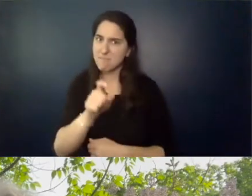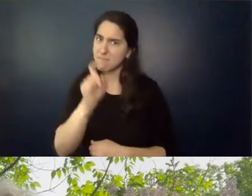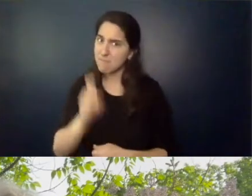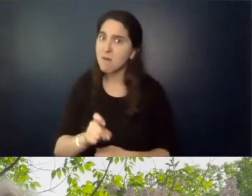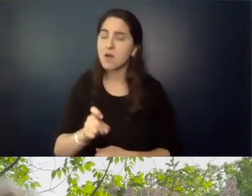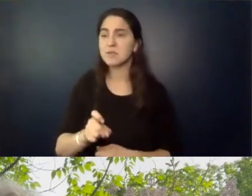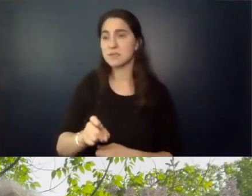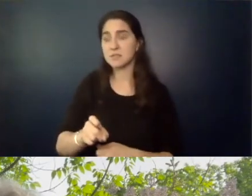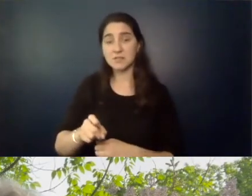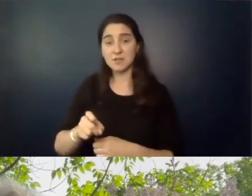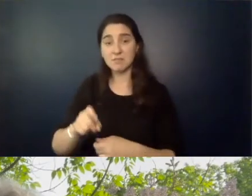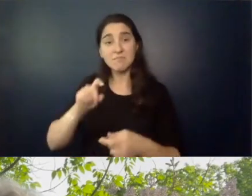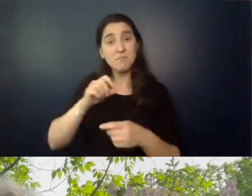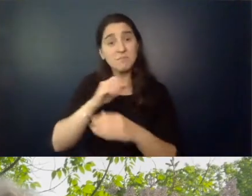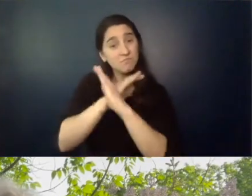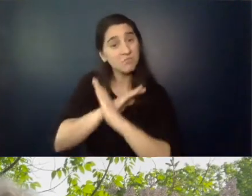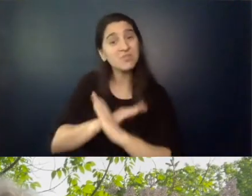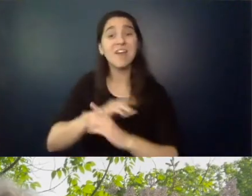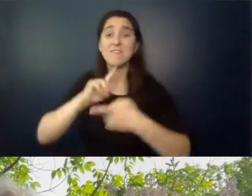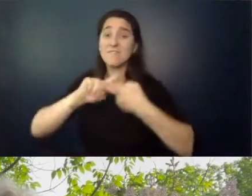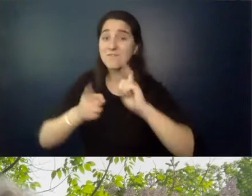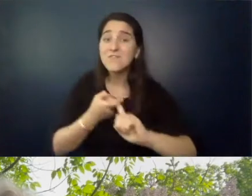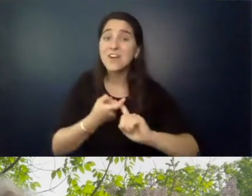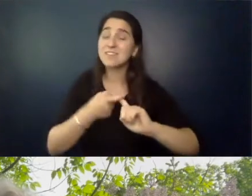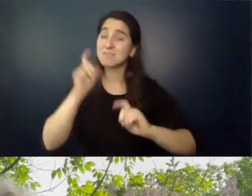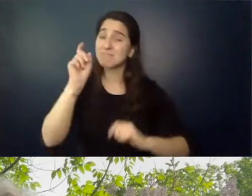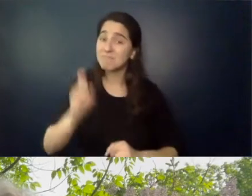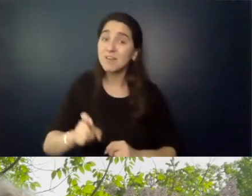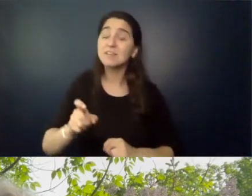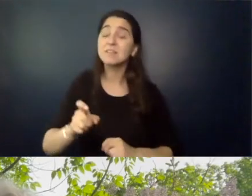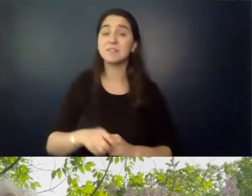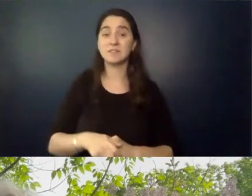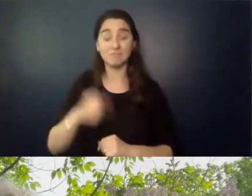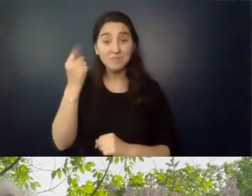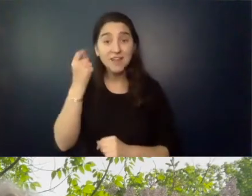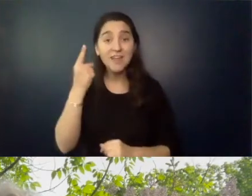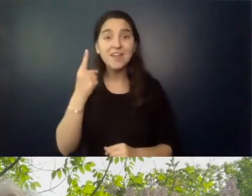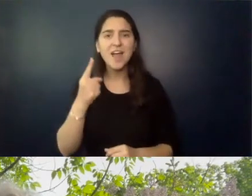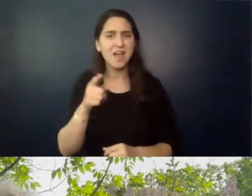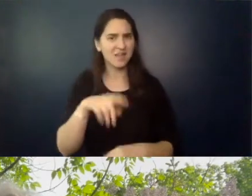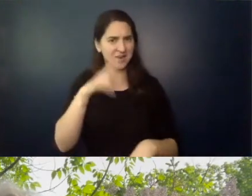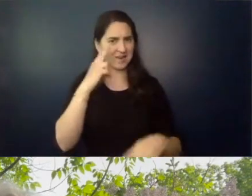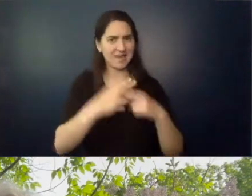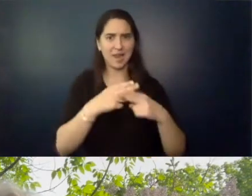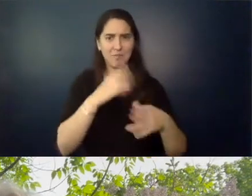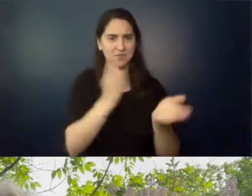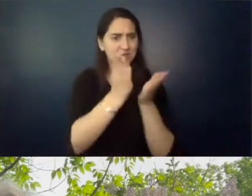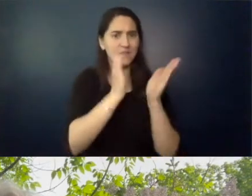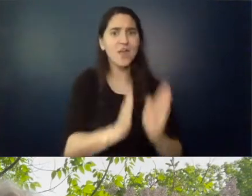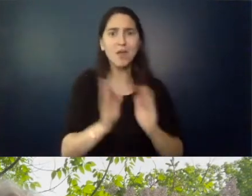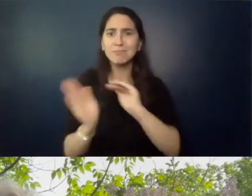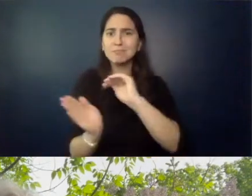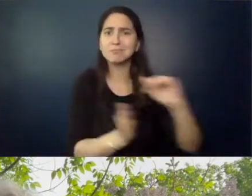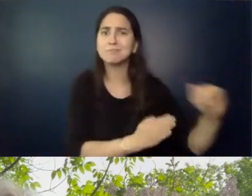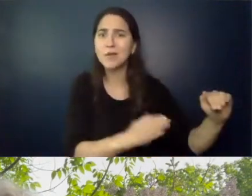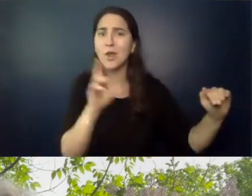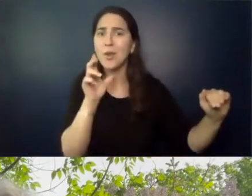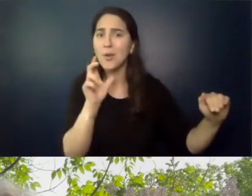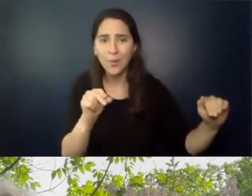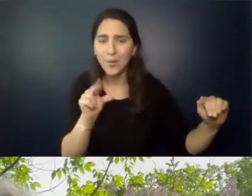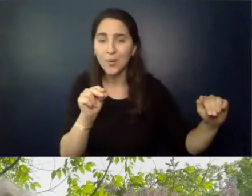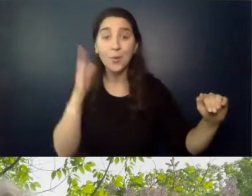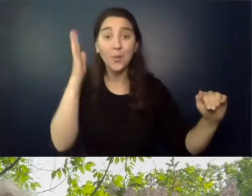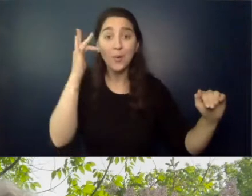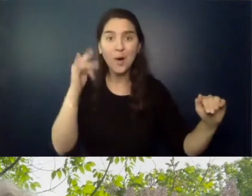one than this, that he lay down his life for his friends. You are my friends if you do what I command. I no longer call you